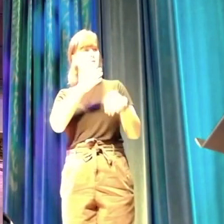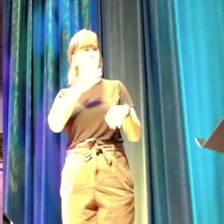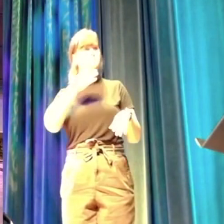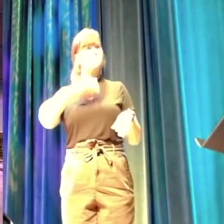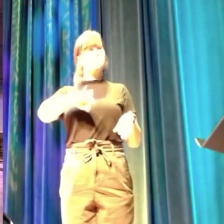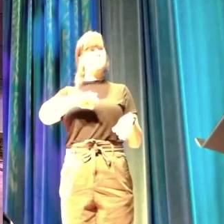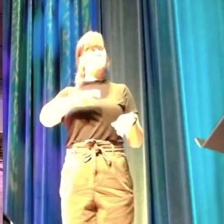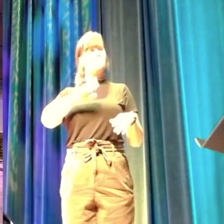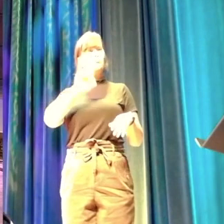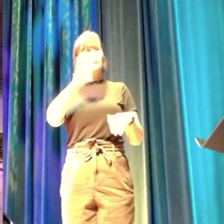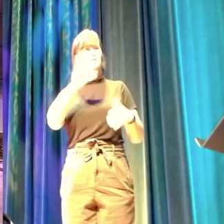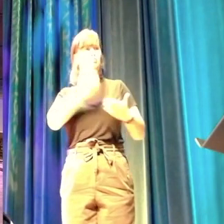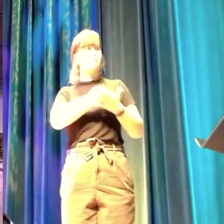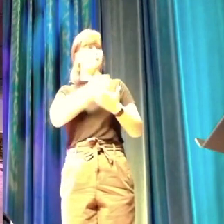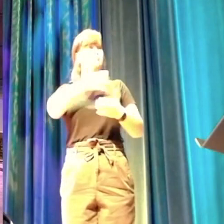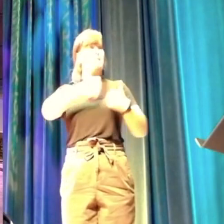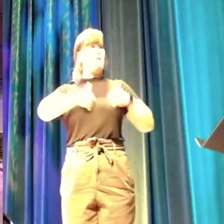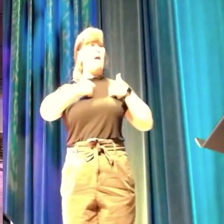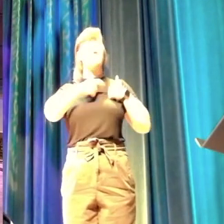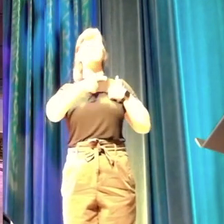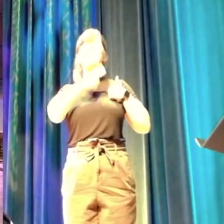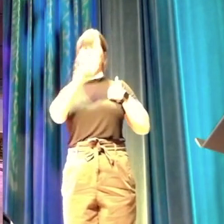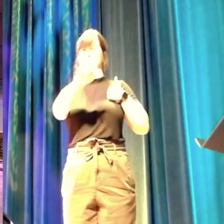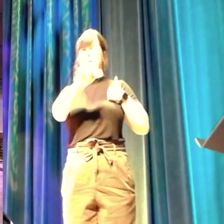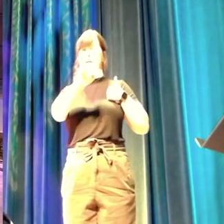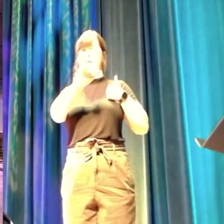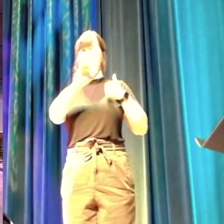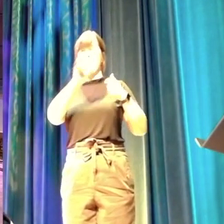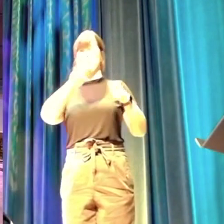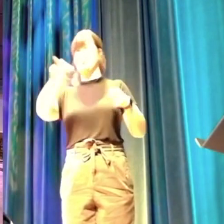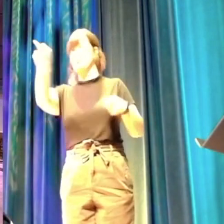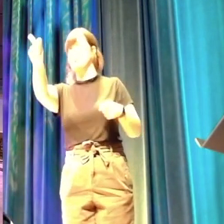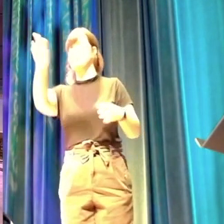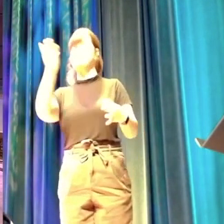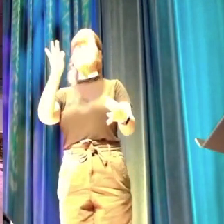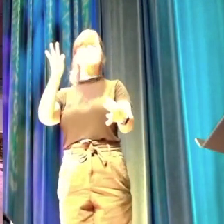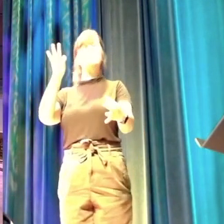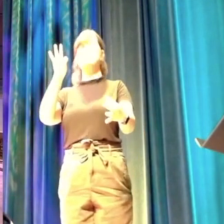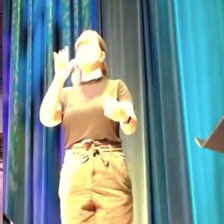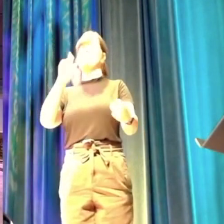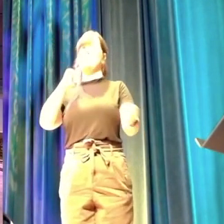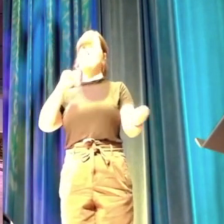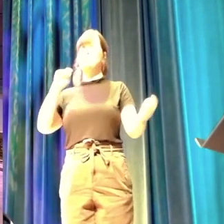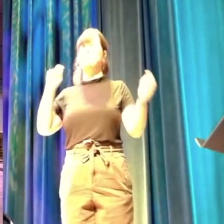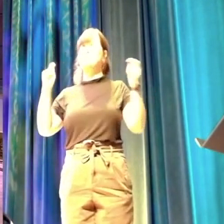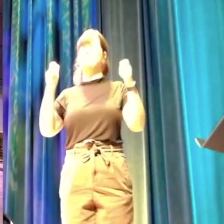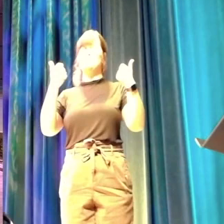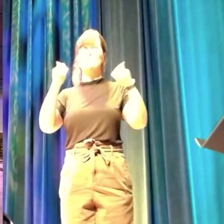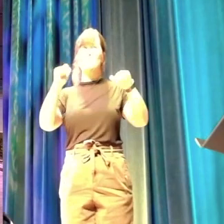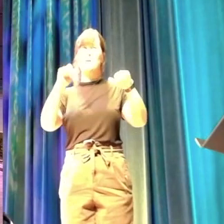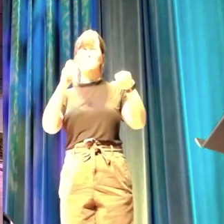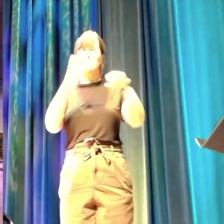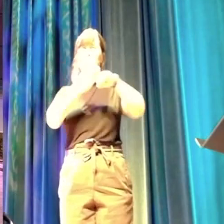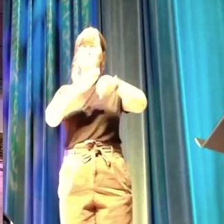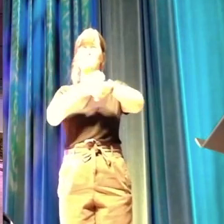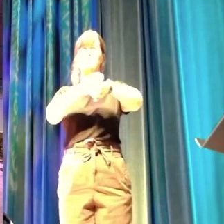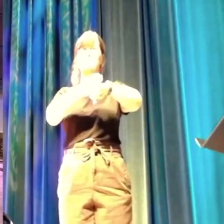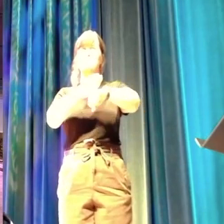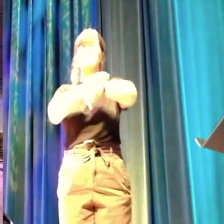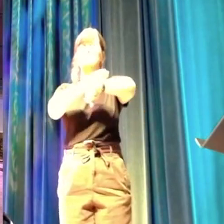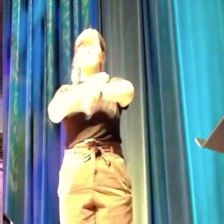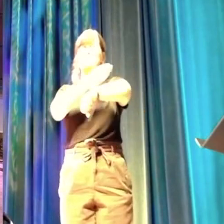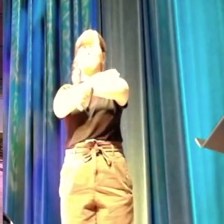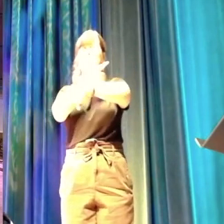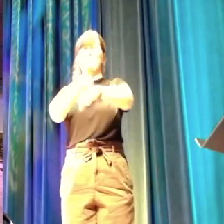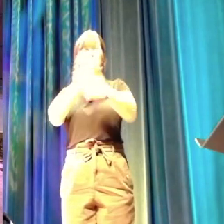an evolving and continuous journey. While we may have made improvements in societal attitudes,